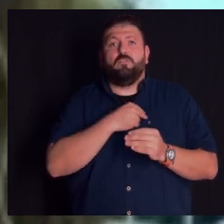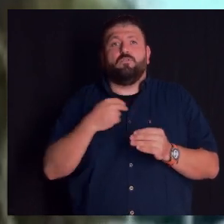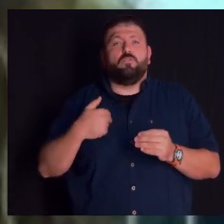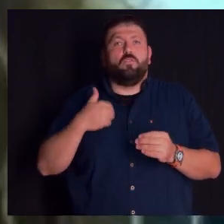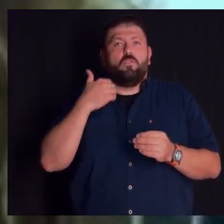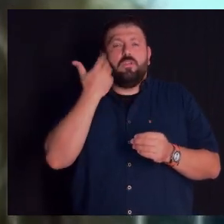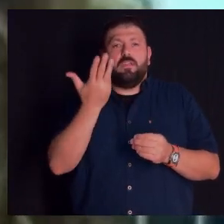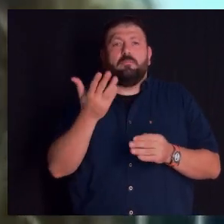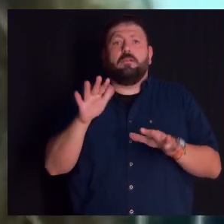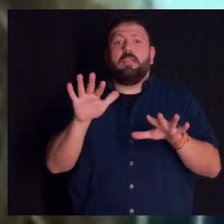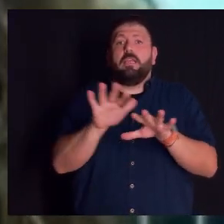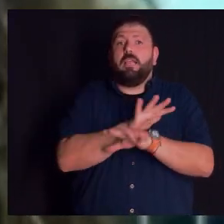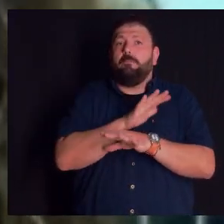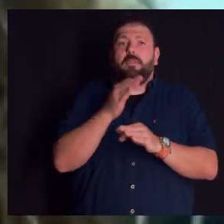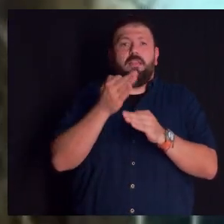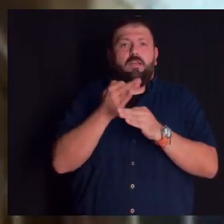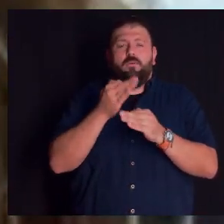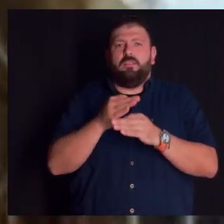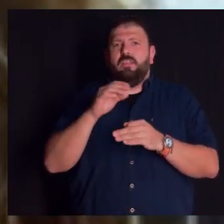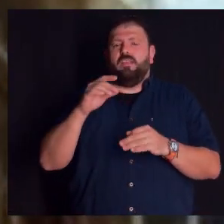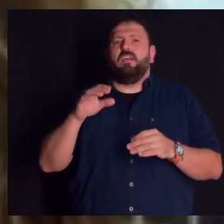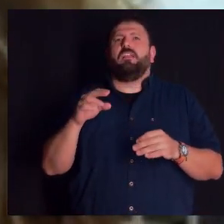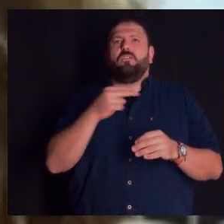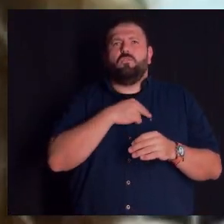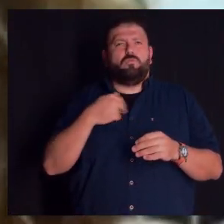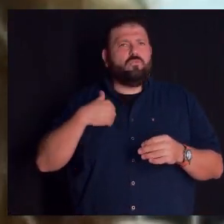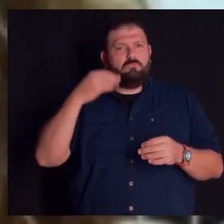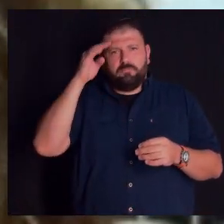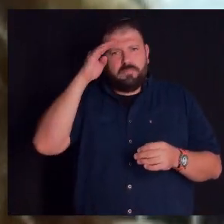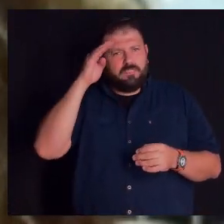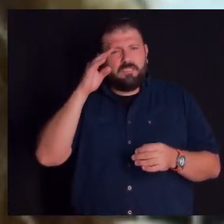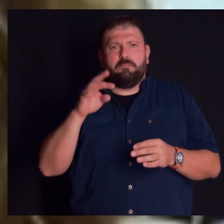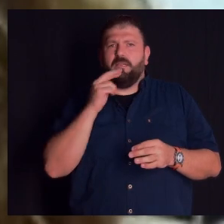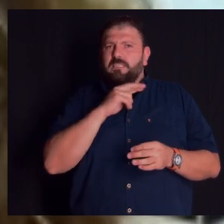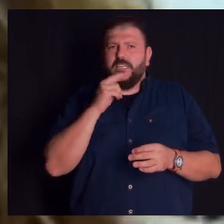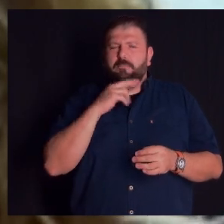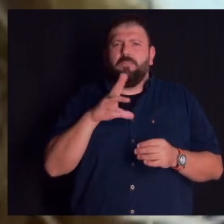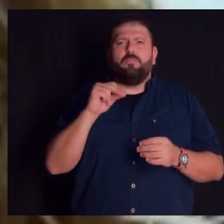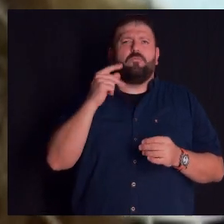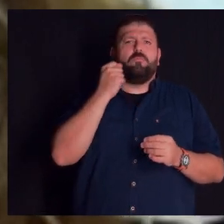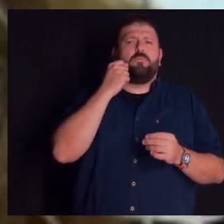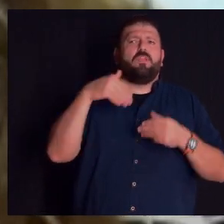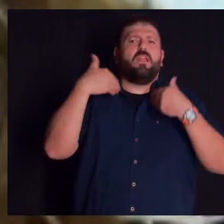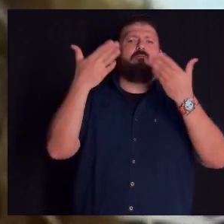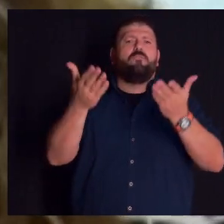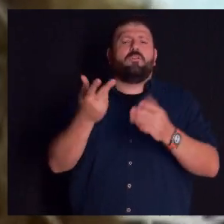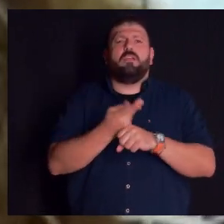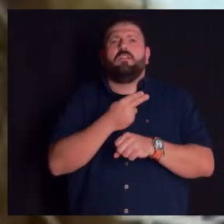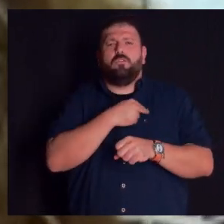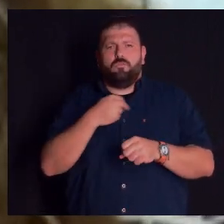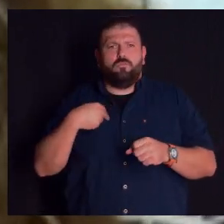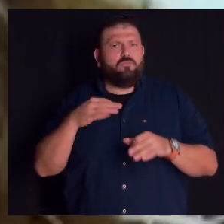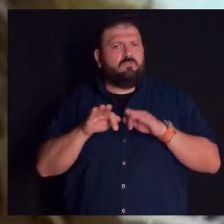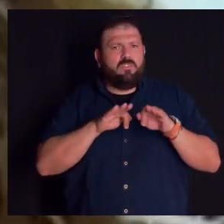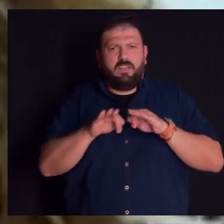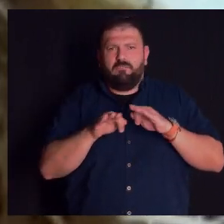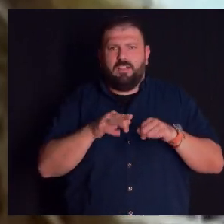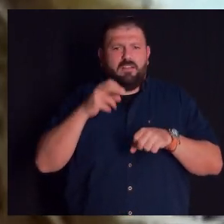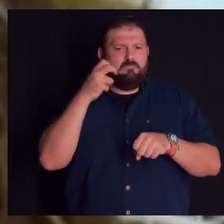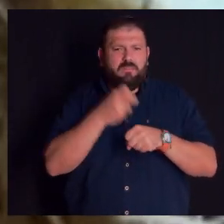the goal was clear. The strategy, we had to move faster. We cannot stop thinking of what was going